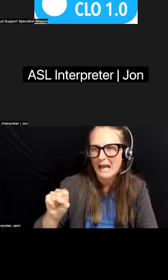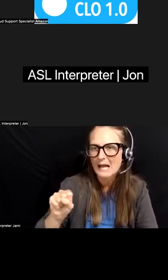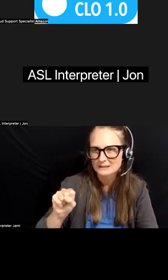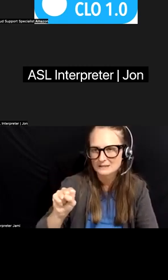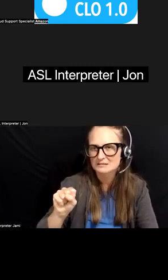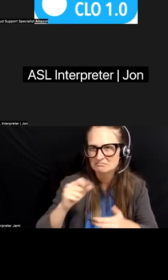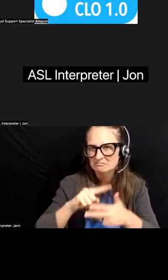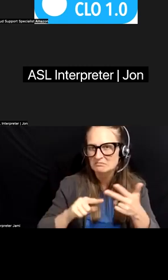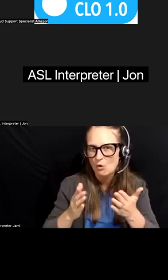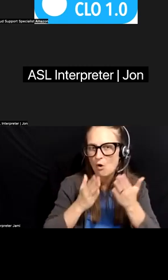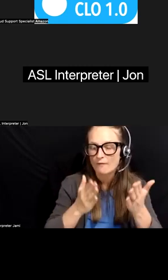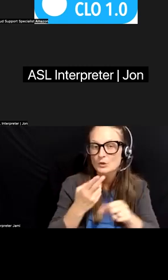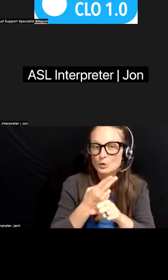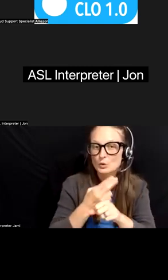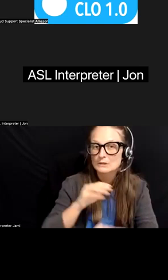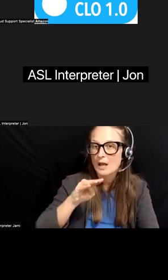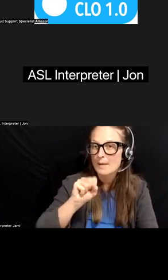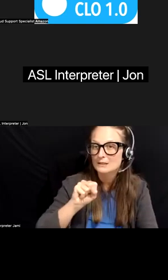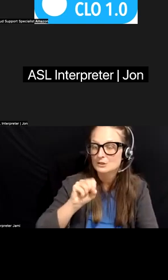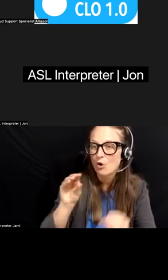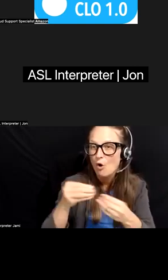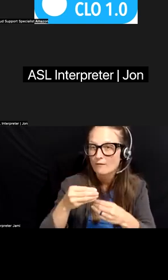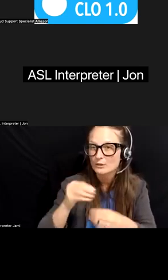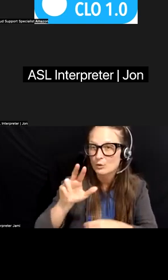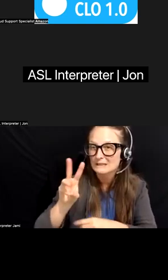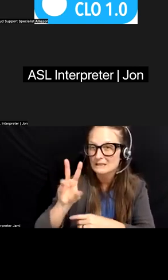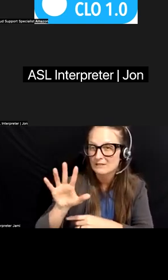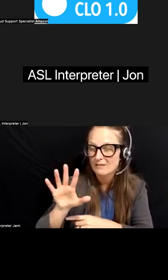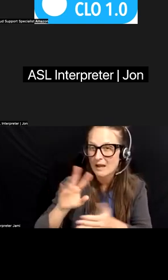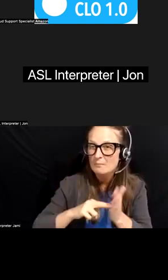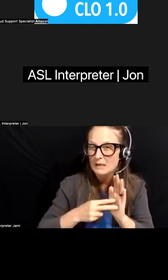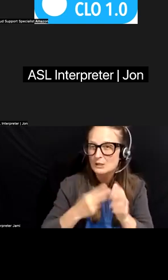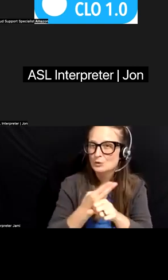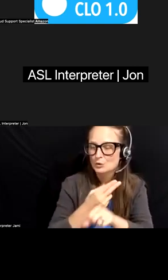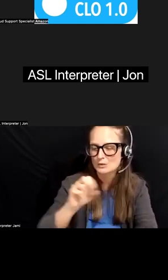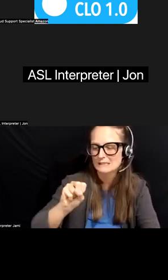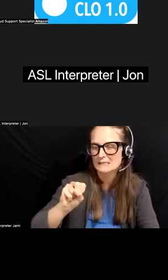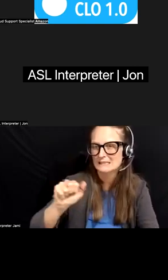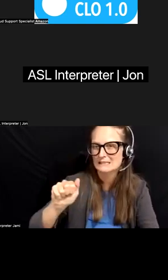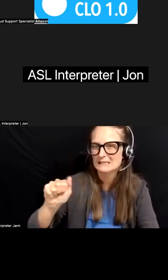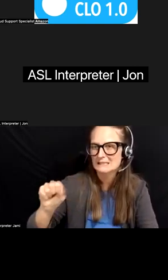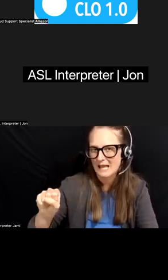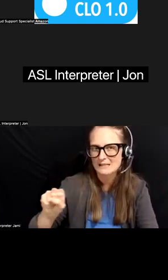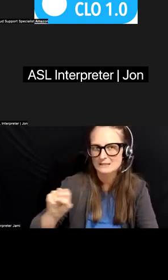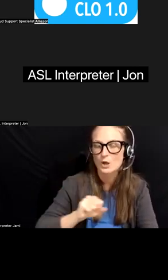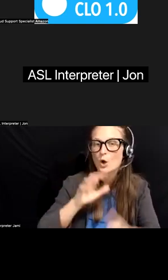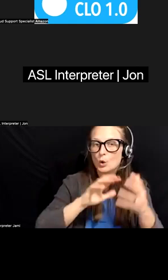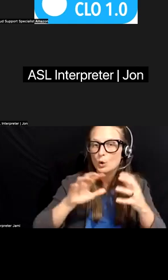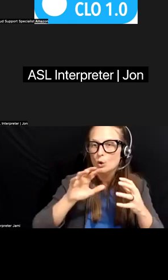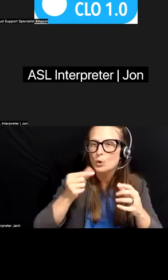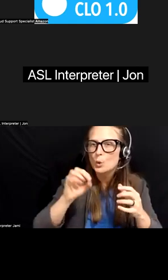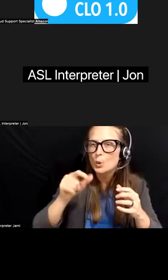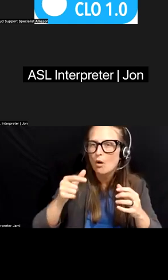ever used Office 365 products, then you have used SaaS. Google Cloud. The Google Cloud Platform